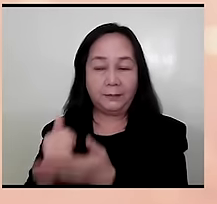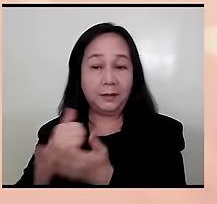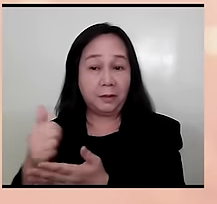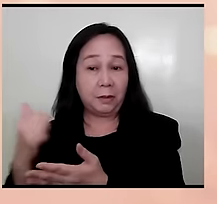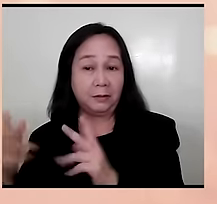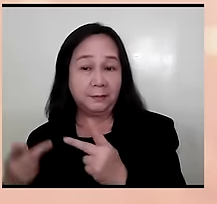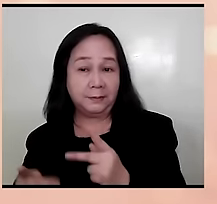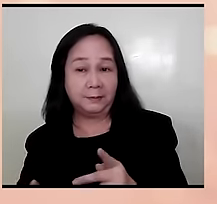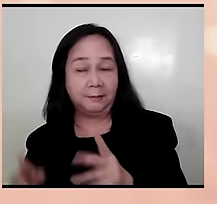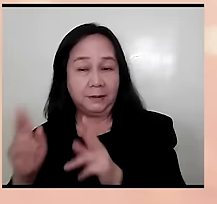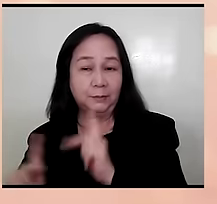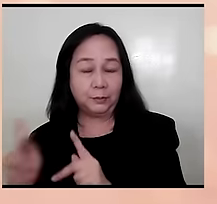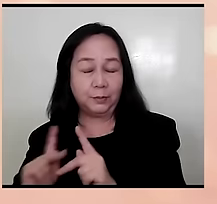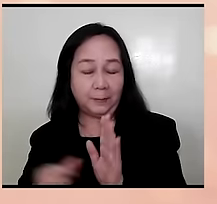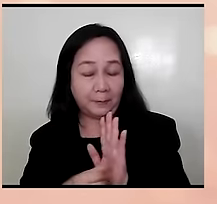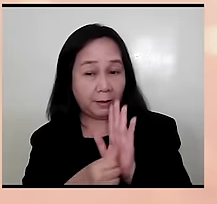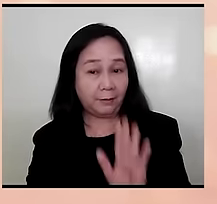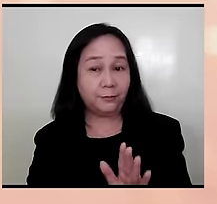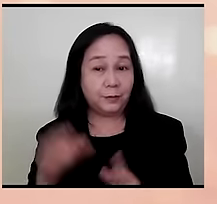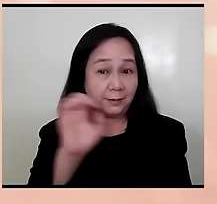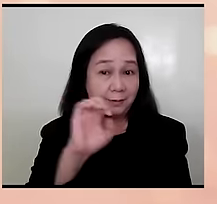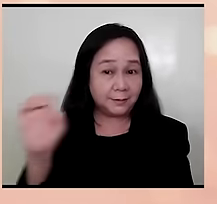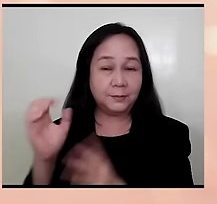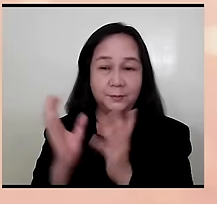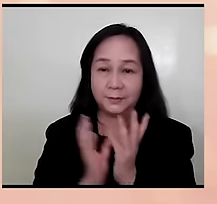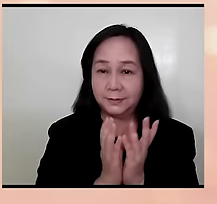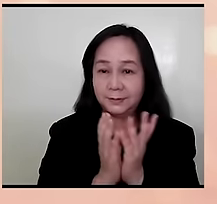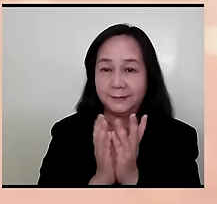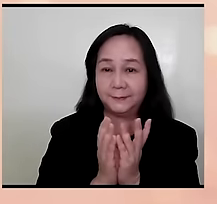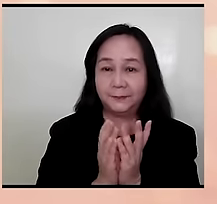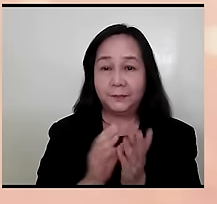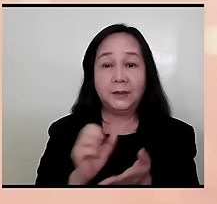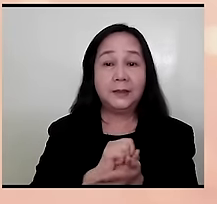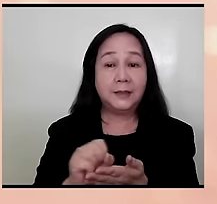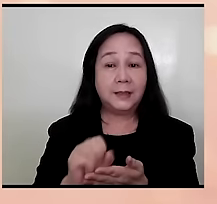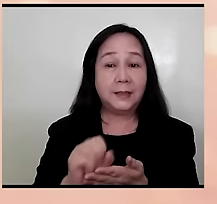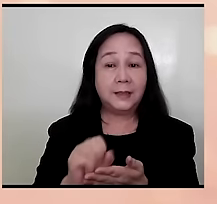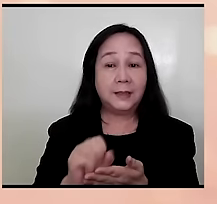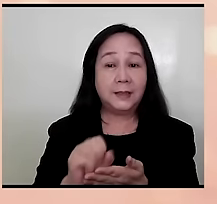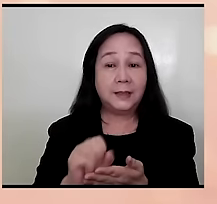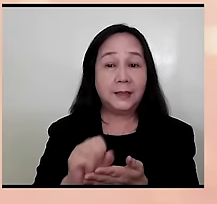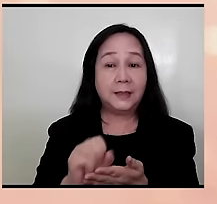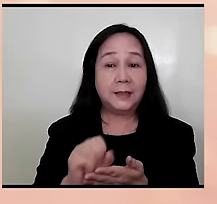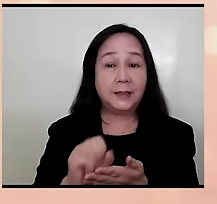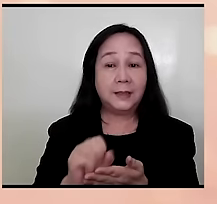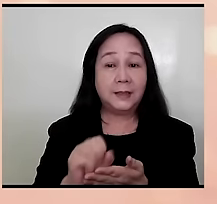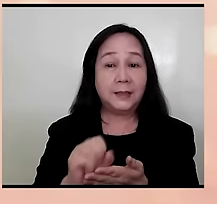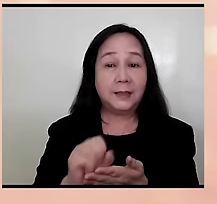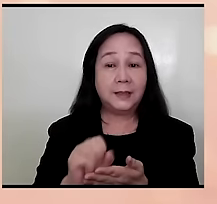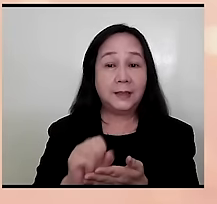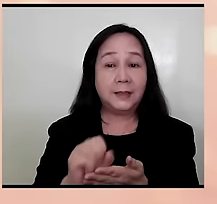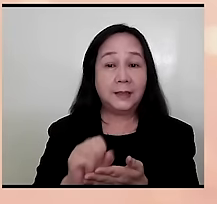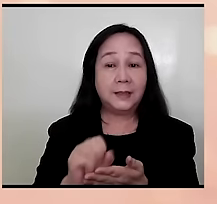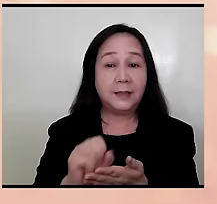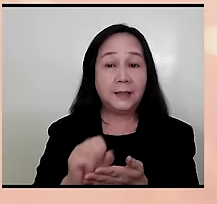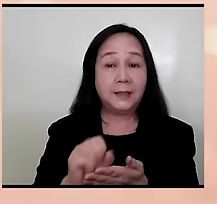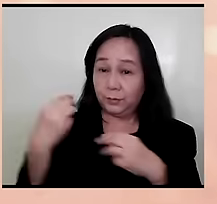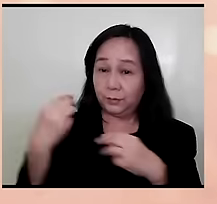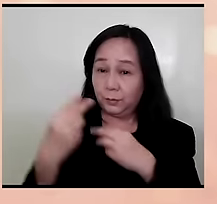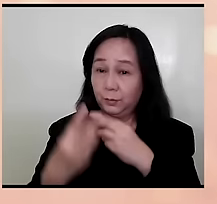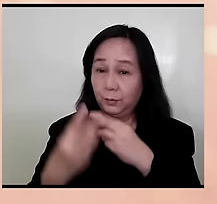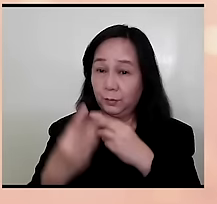community. St. John in the second reading tells us that the victor in the world is not the one